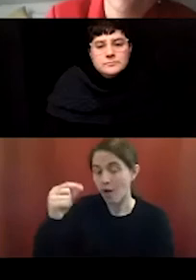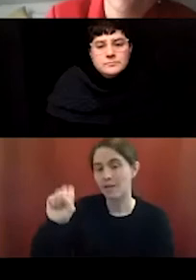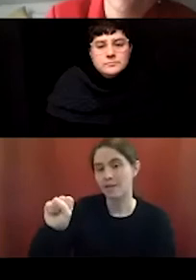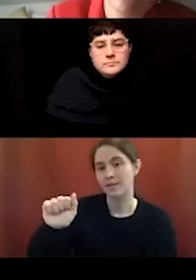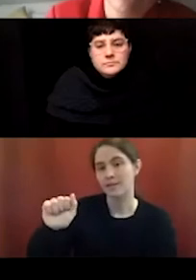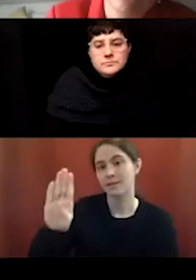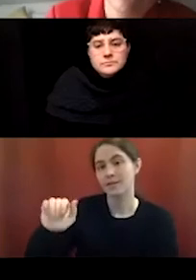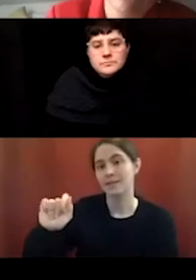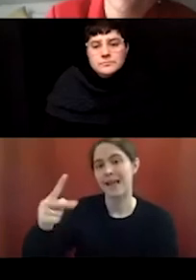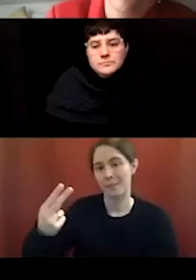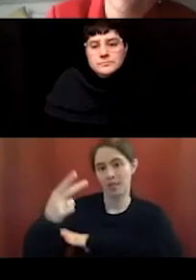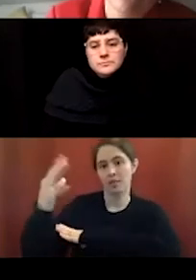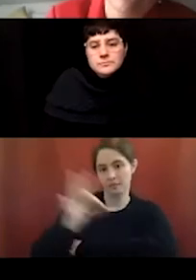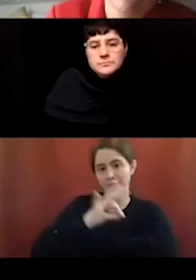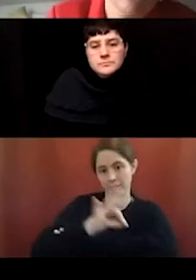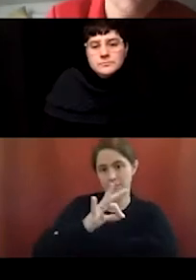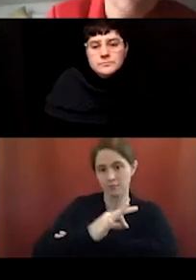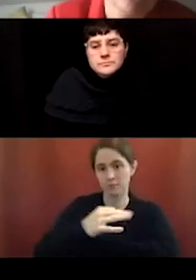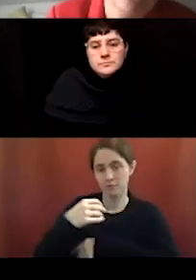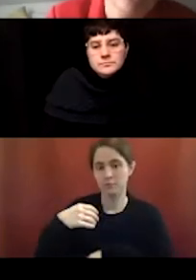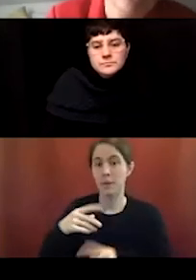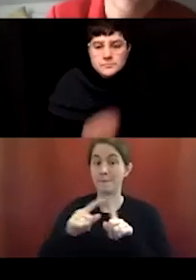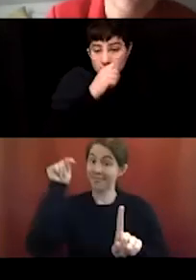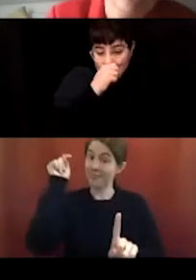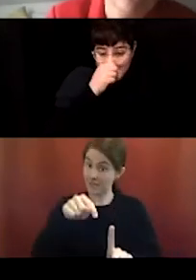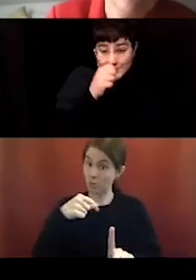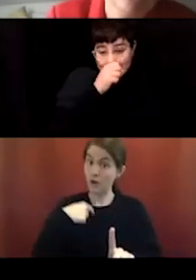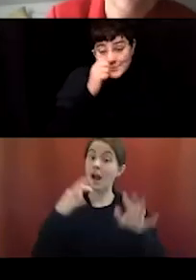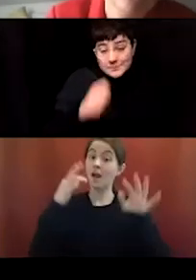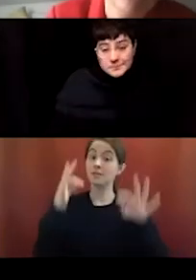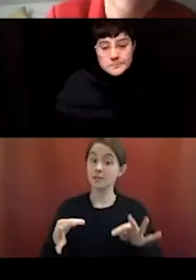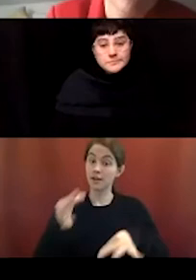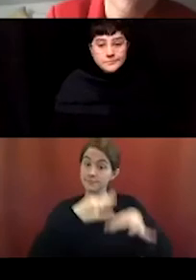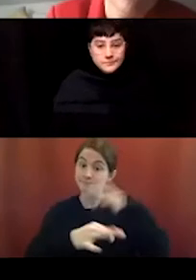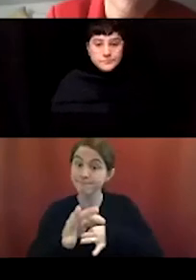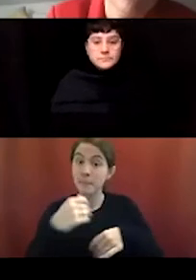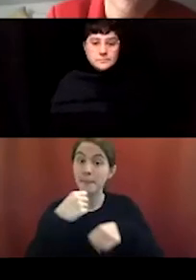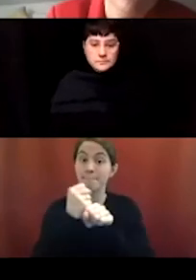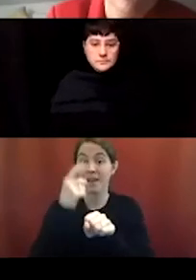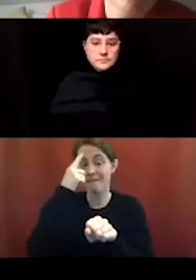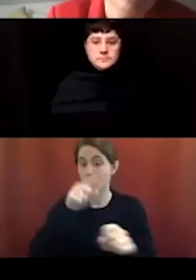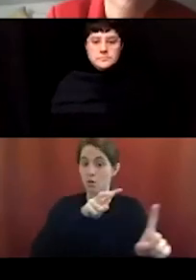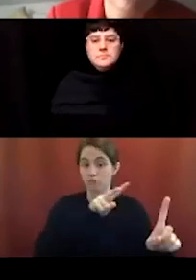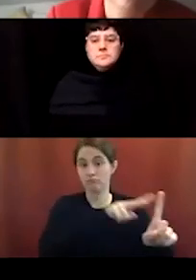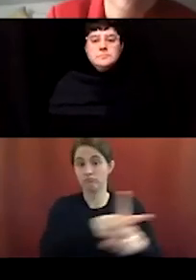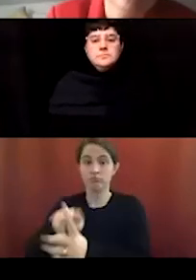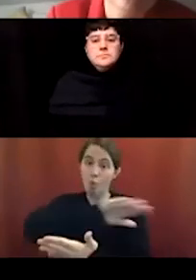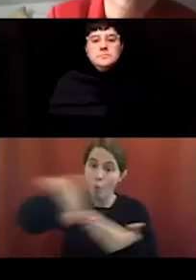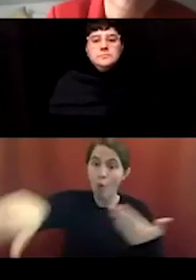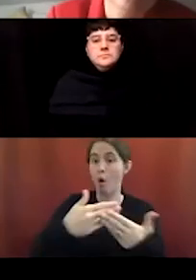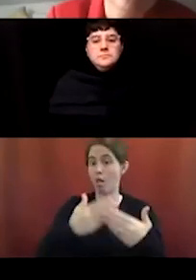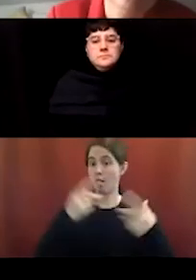Kiddush. But this one, I decided to make it for all the festivals that are